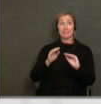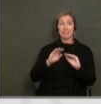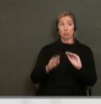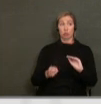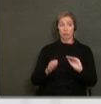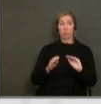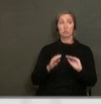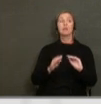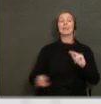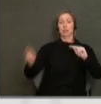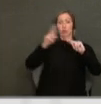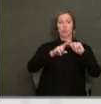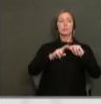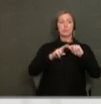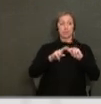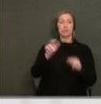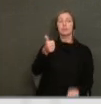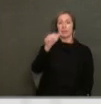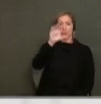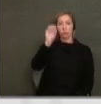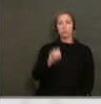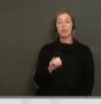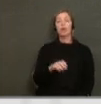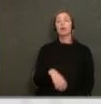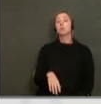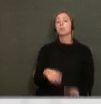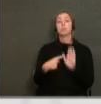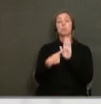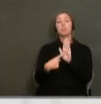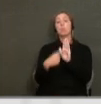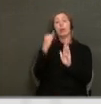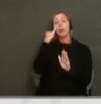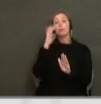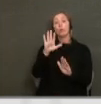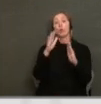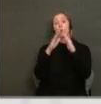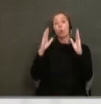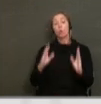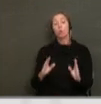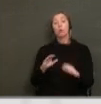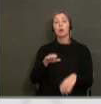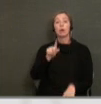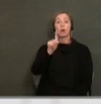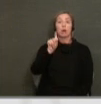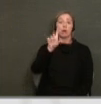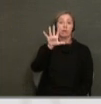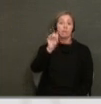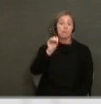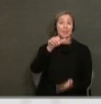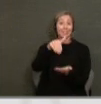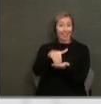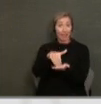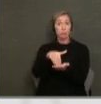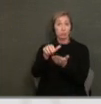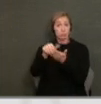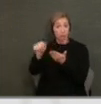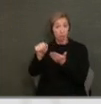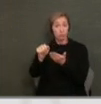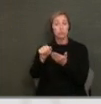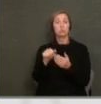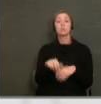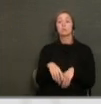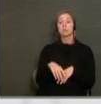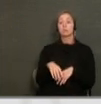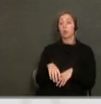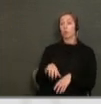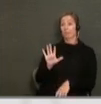your home is valued at $150,000, that exemption is gonna go up from $5,000